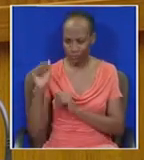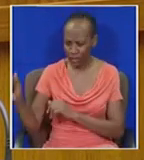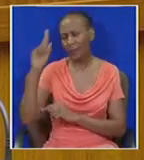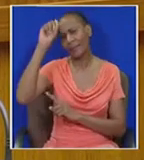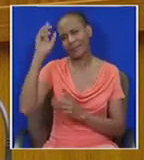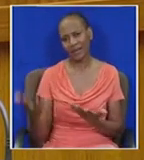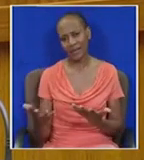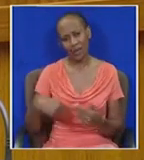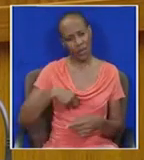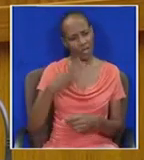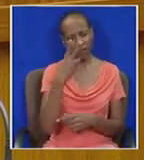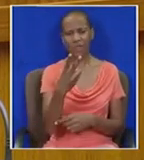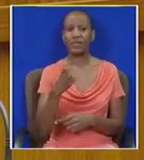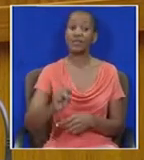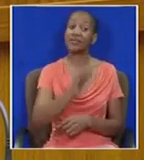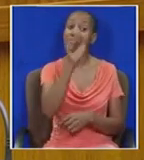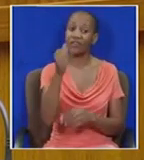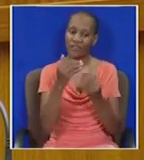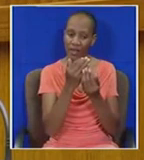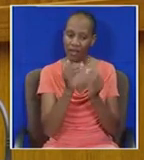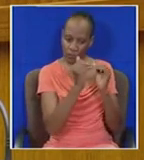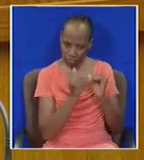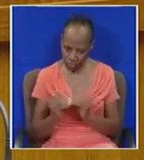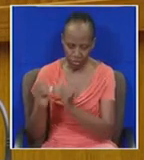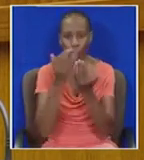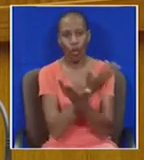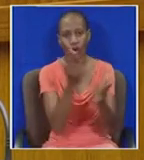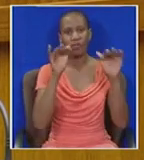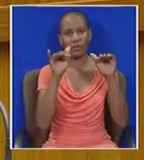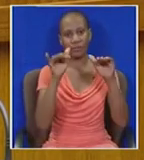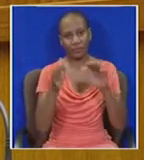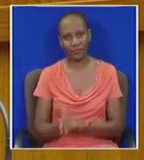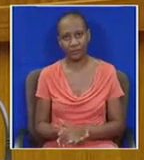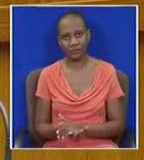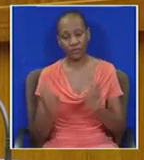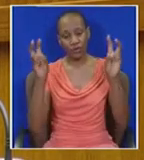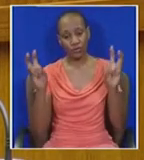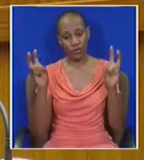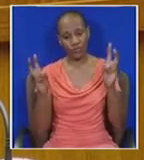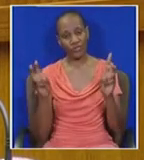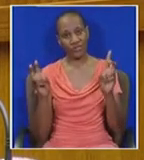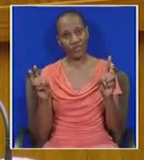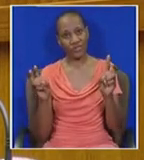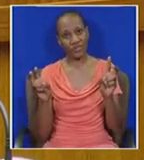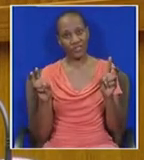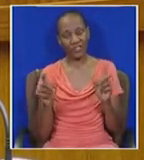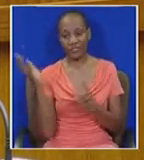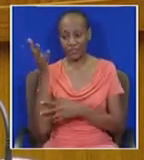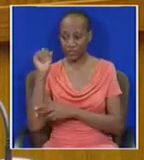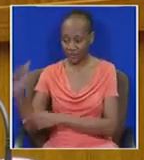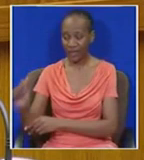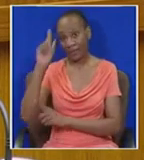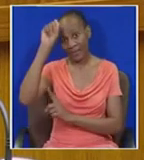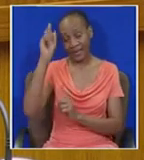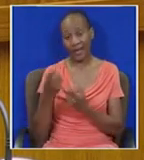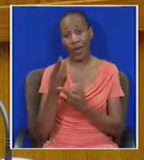vision wherein South Africa is a place for all who live in it. I quote from his speech delivered in this parliament in